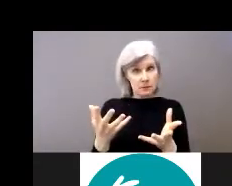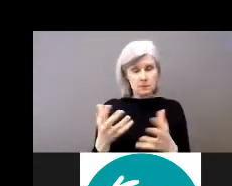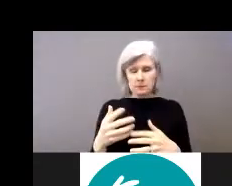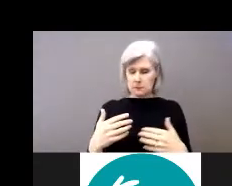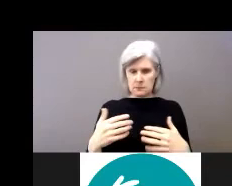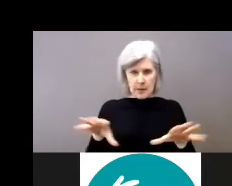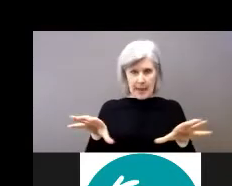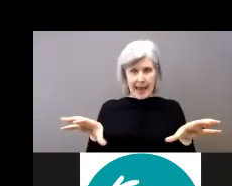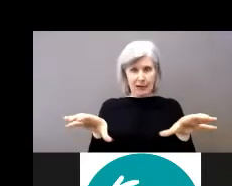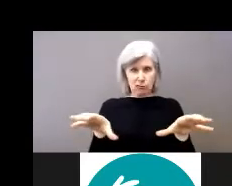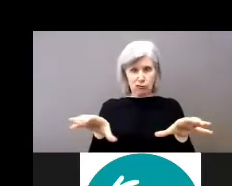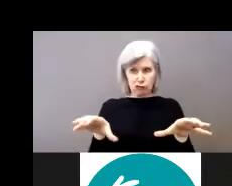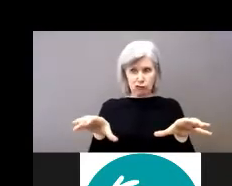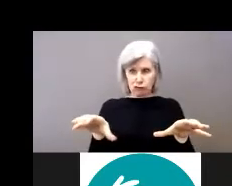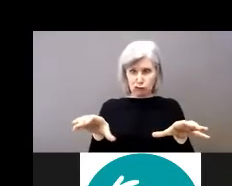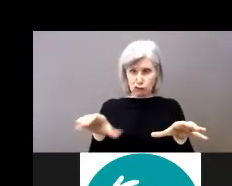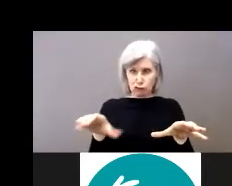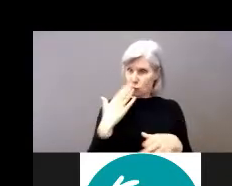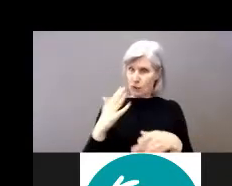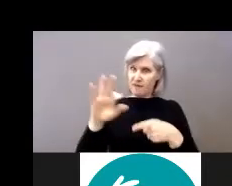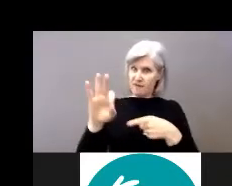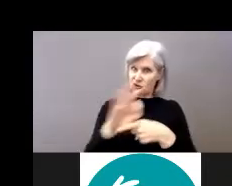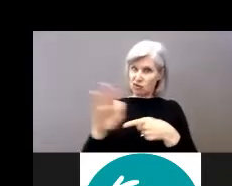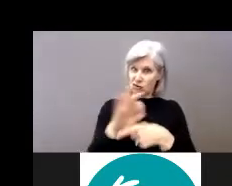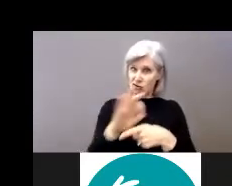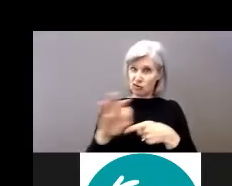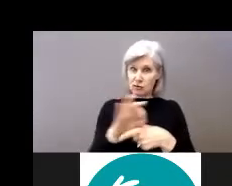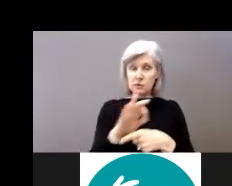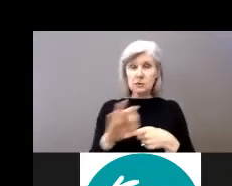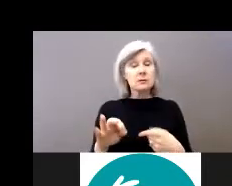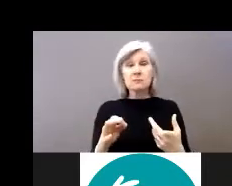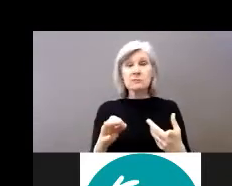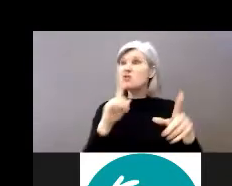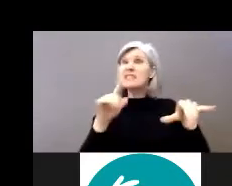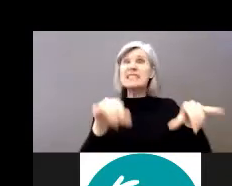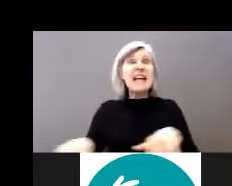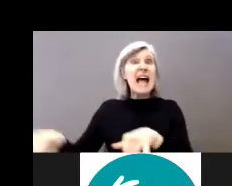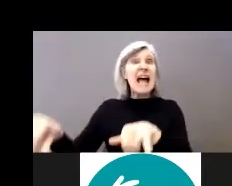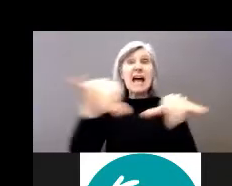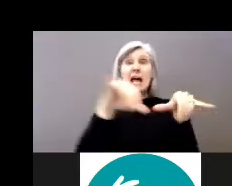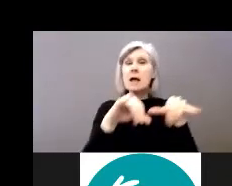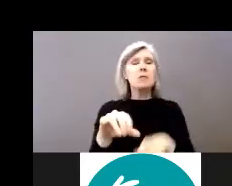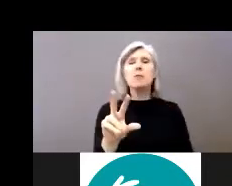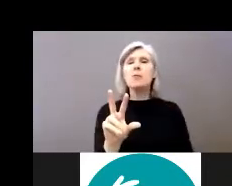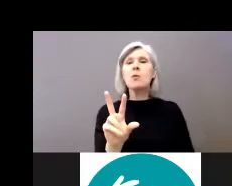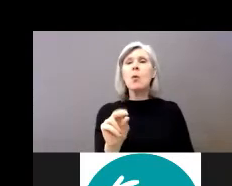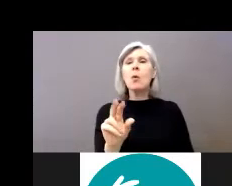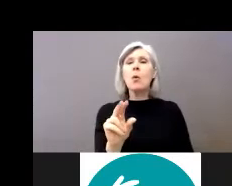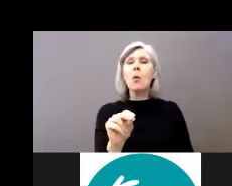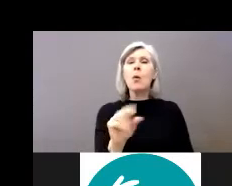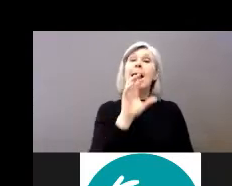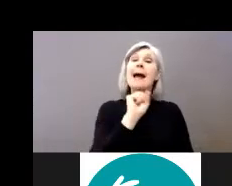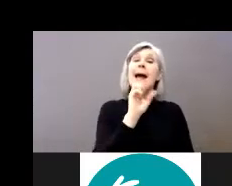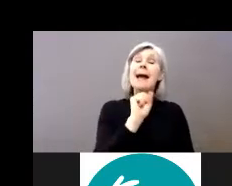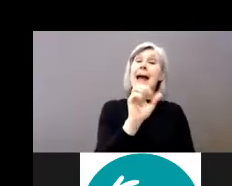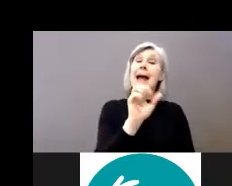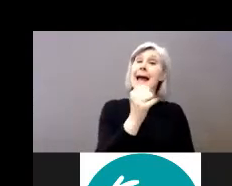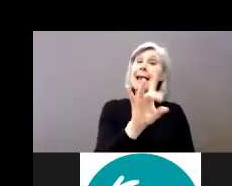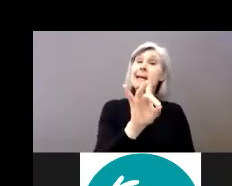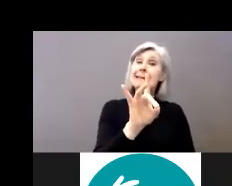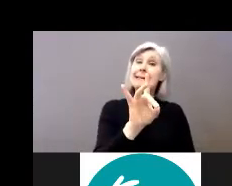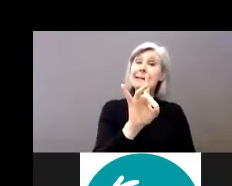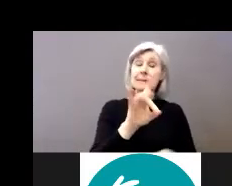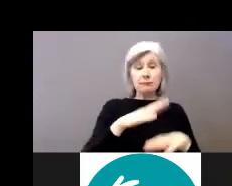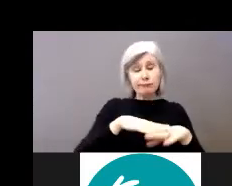process. Everyone goes through life between the ages of 18 and 65. We more or less function at